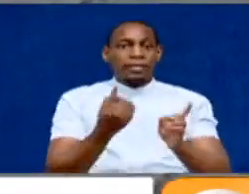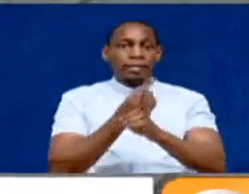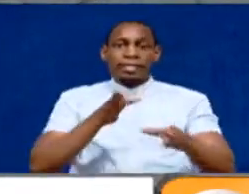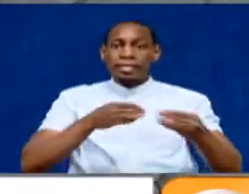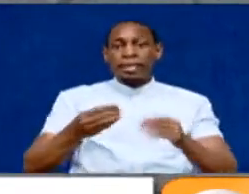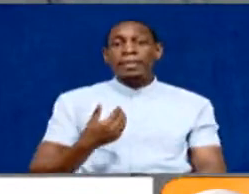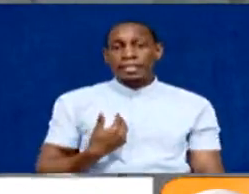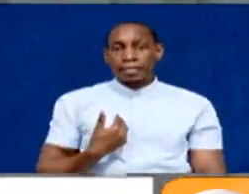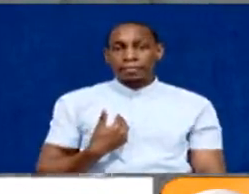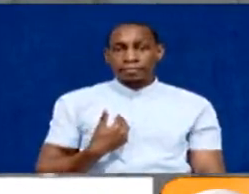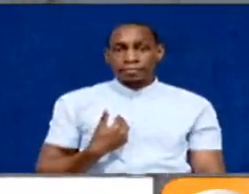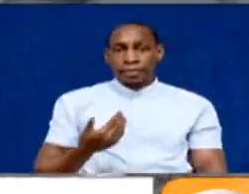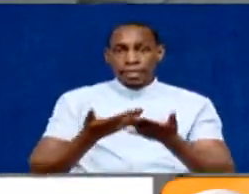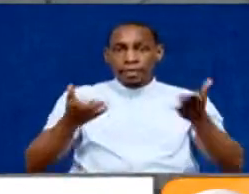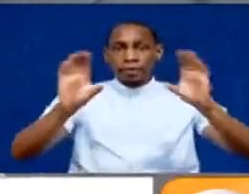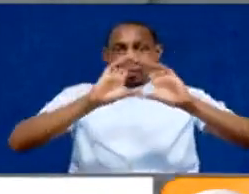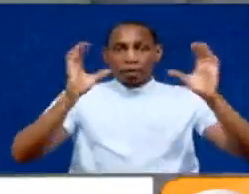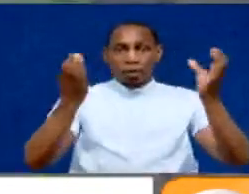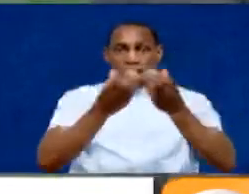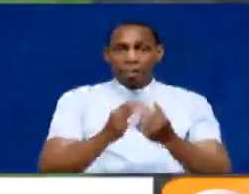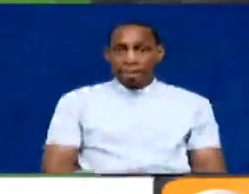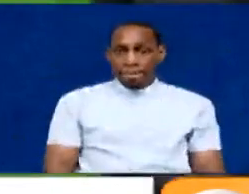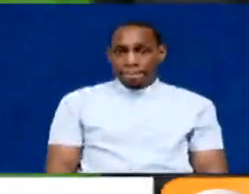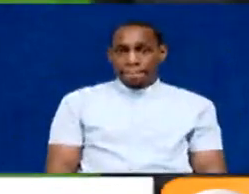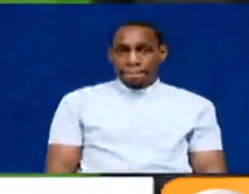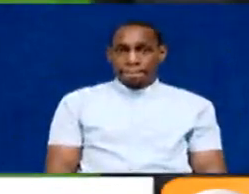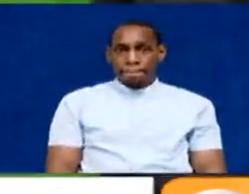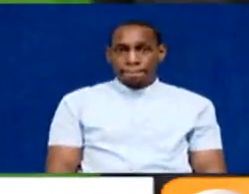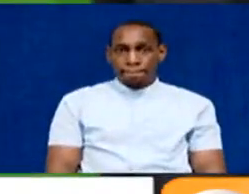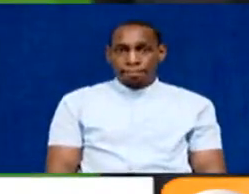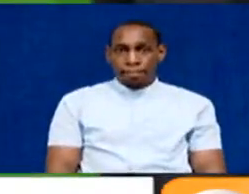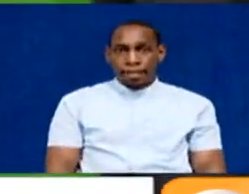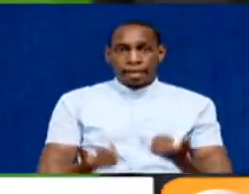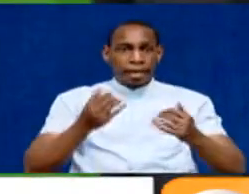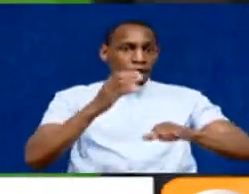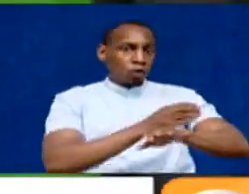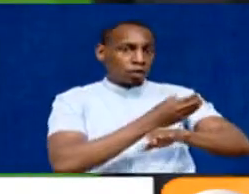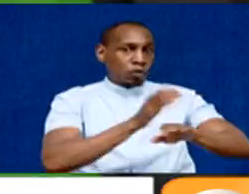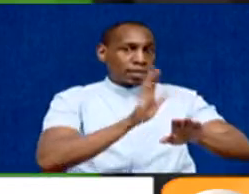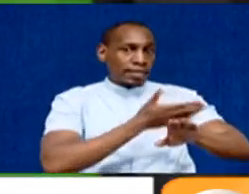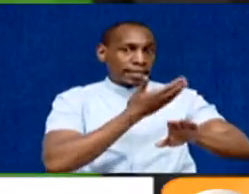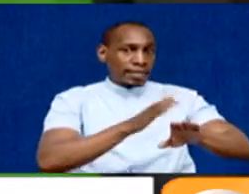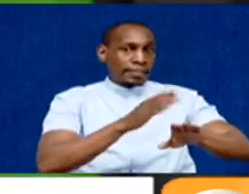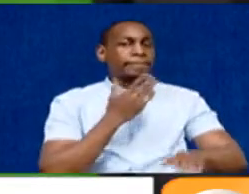form of disability across the globe. So the chorus Avril used to sing,